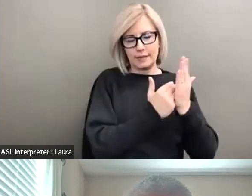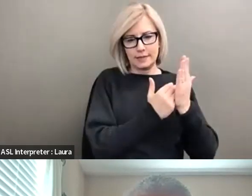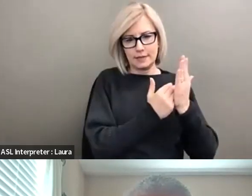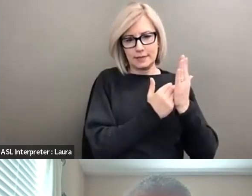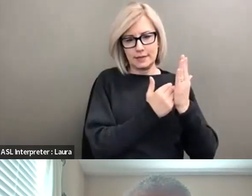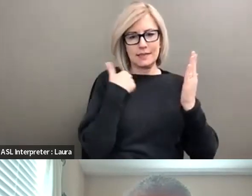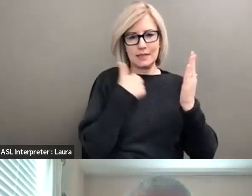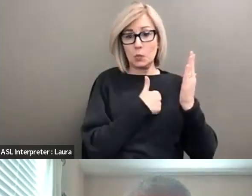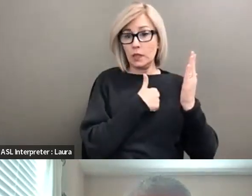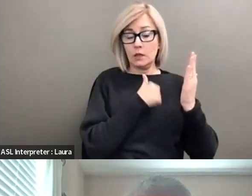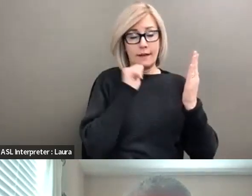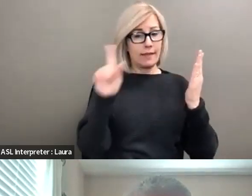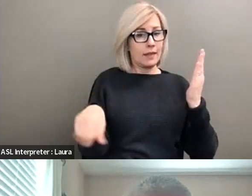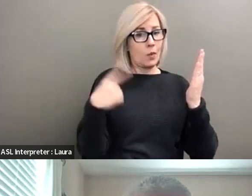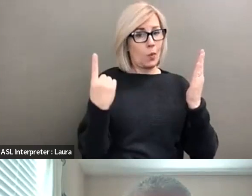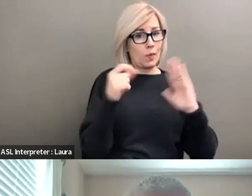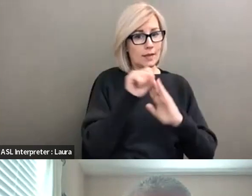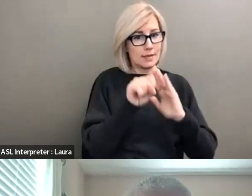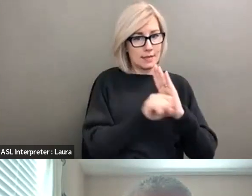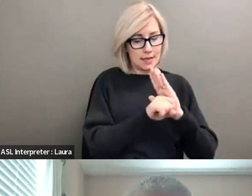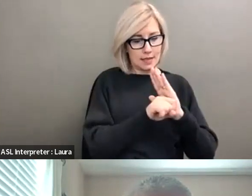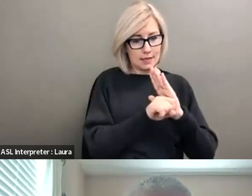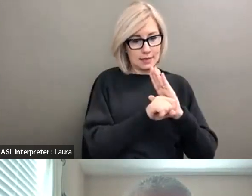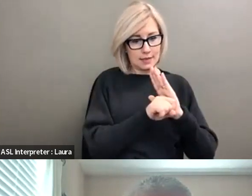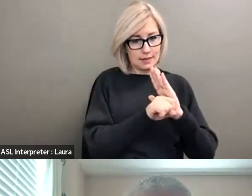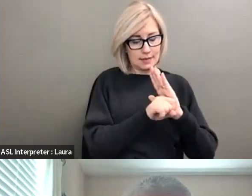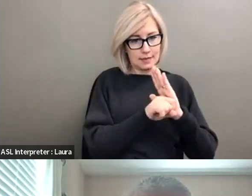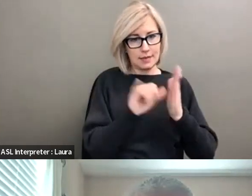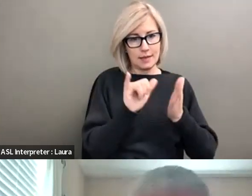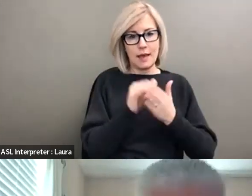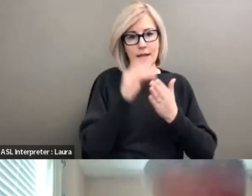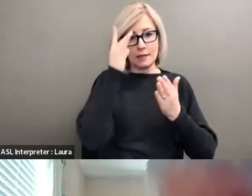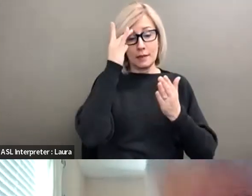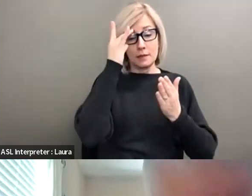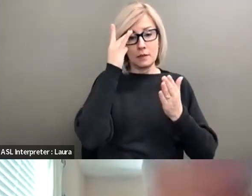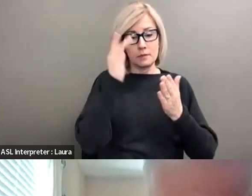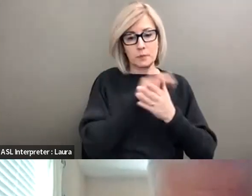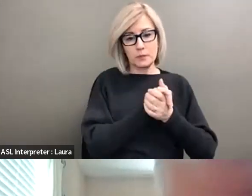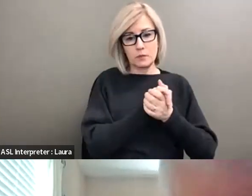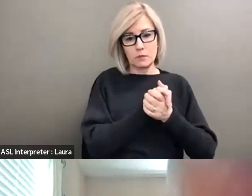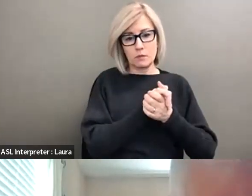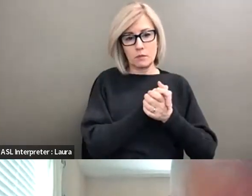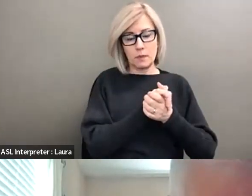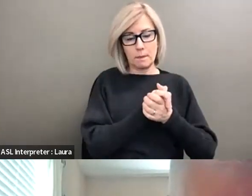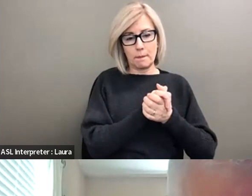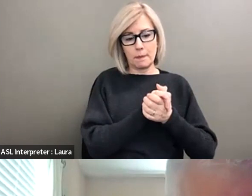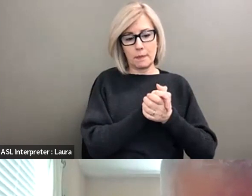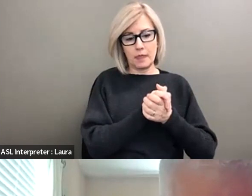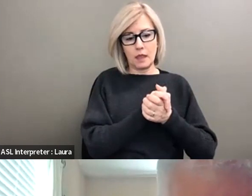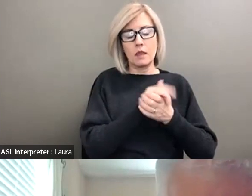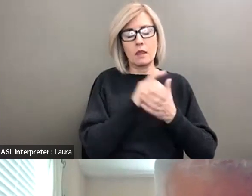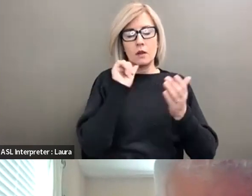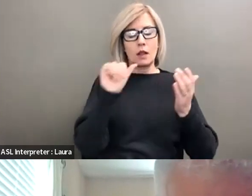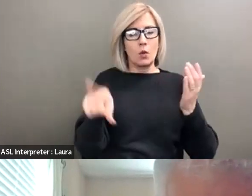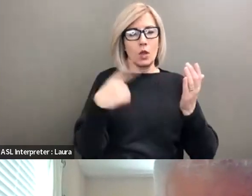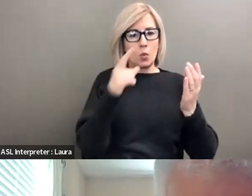We are not the only state that is looking at the length of wait list. Our